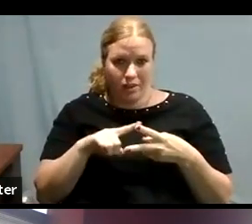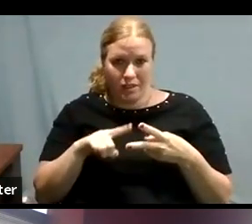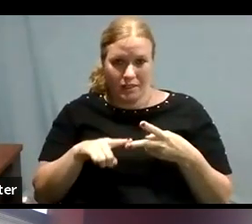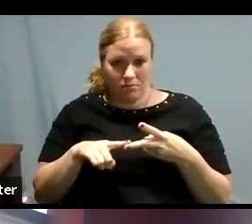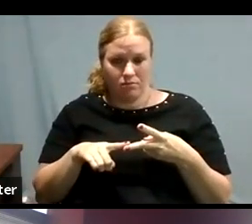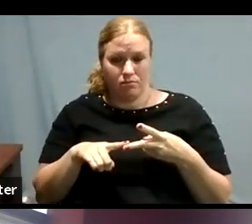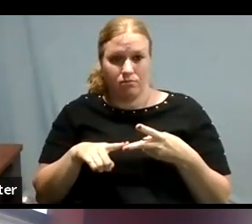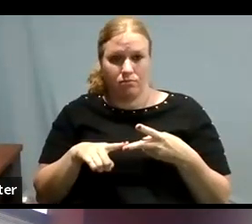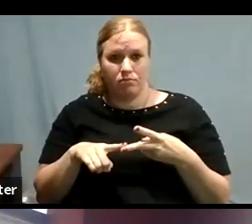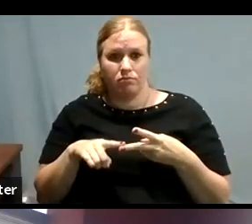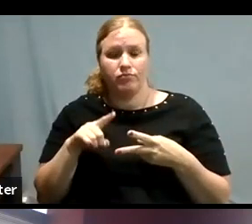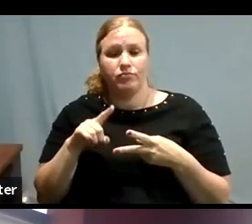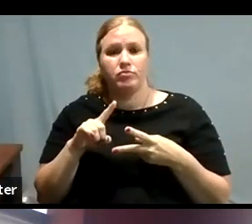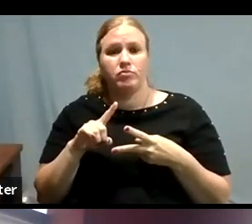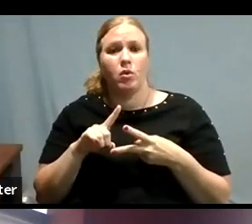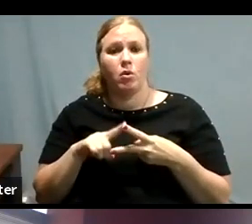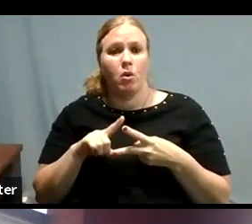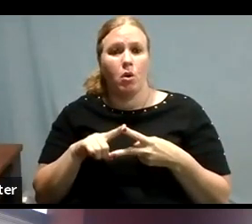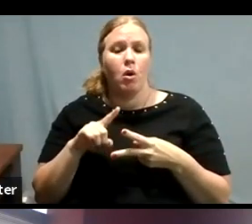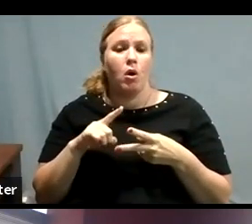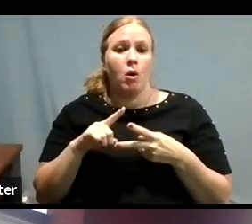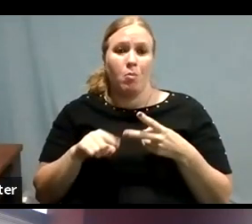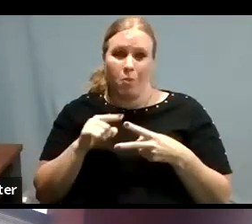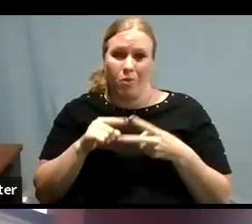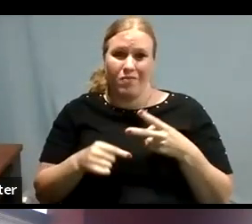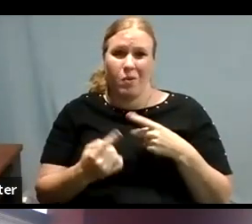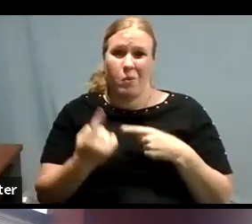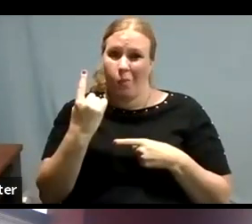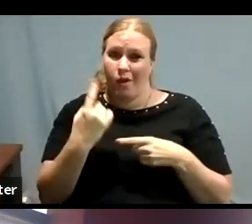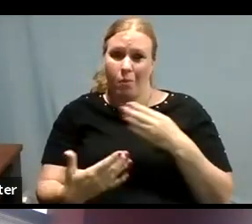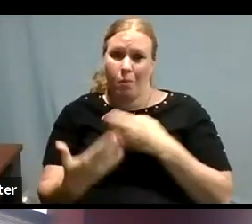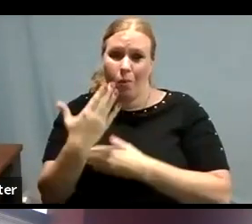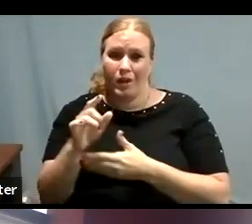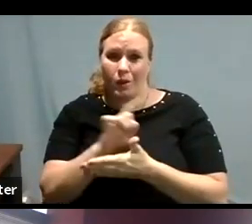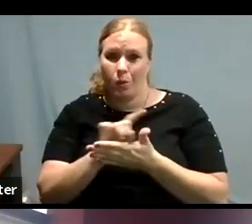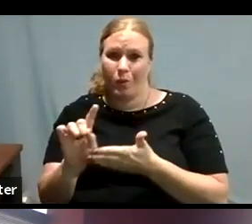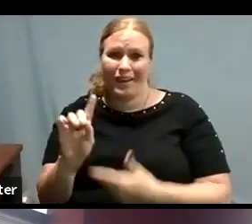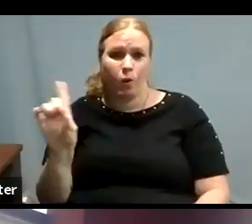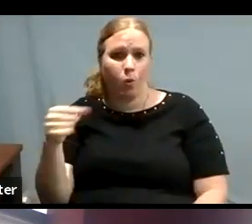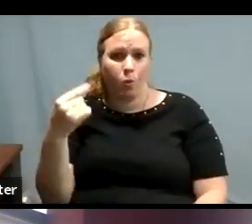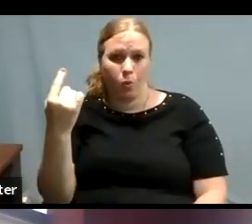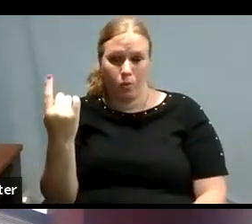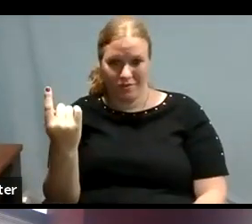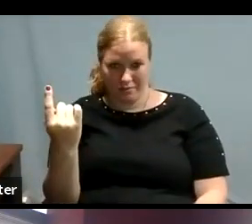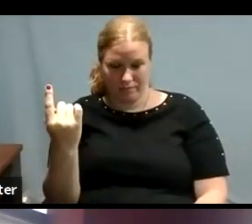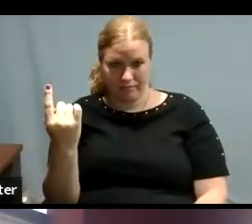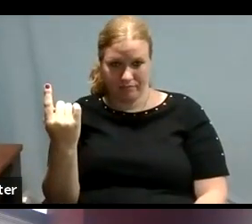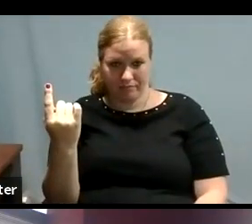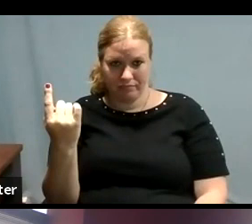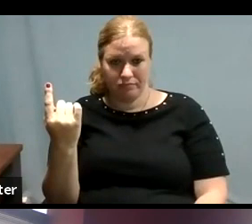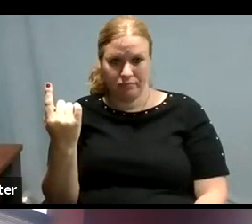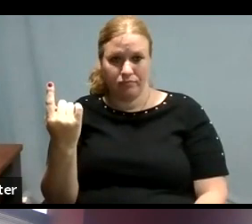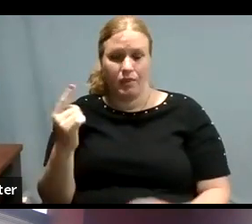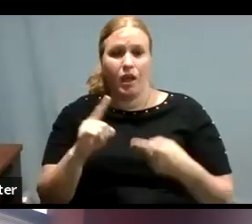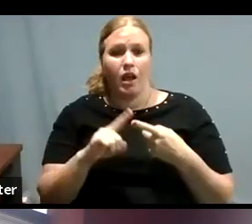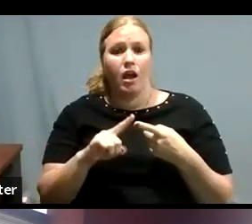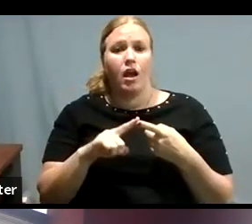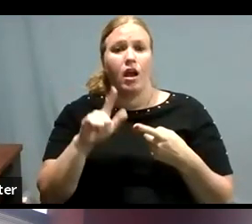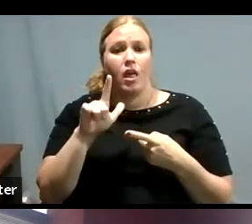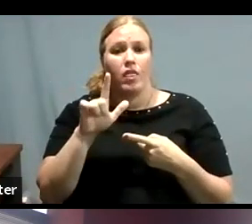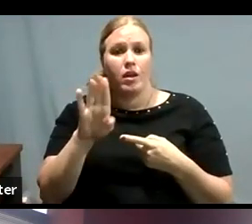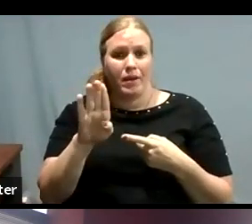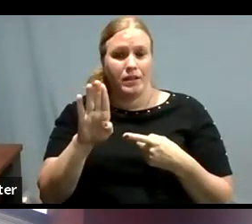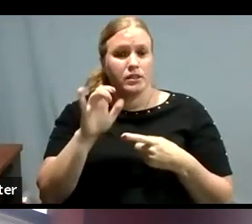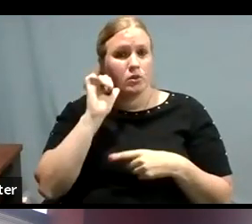operate 1 morning a week only. And so the Lincoln Bassett School site will open